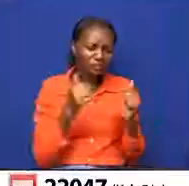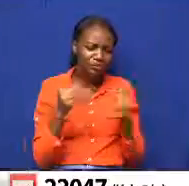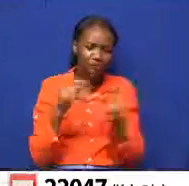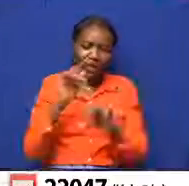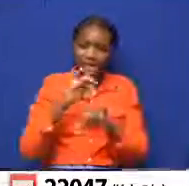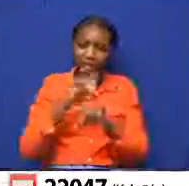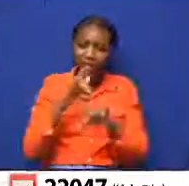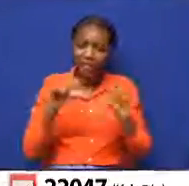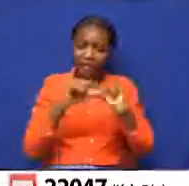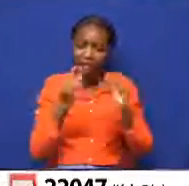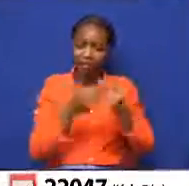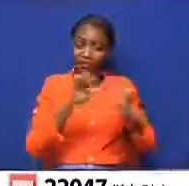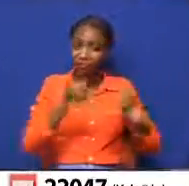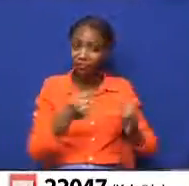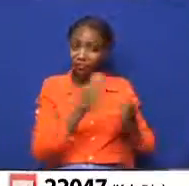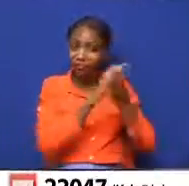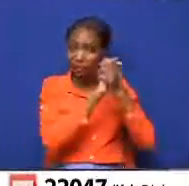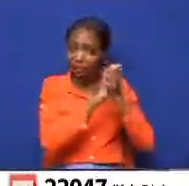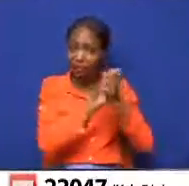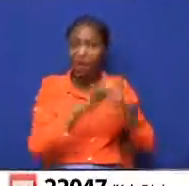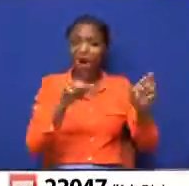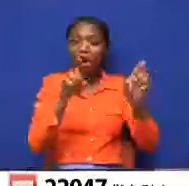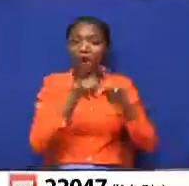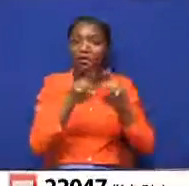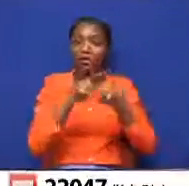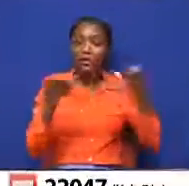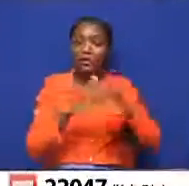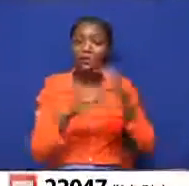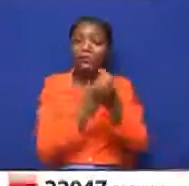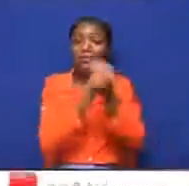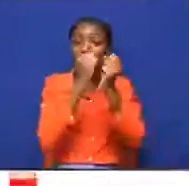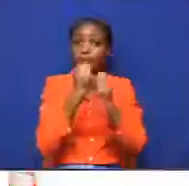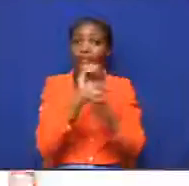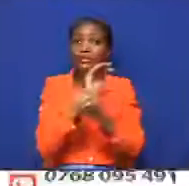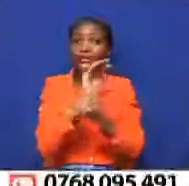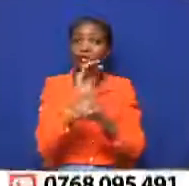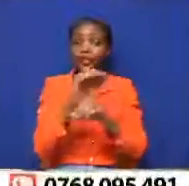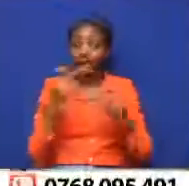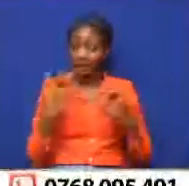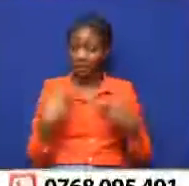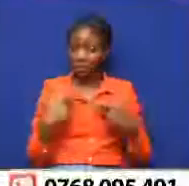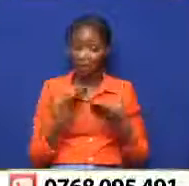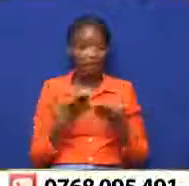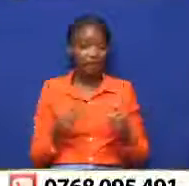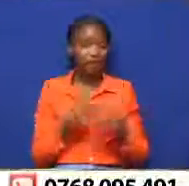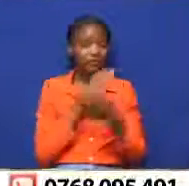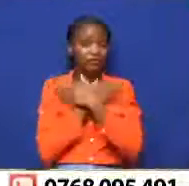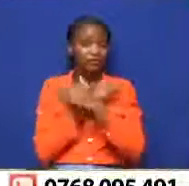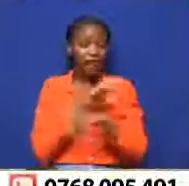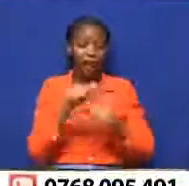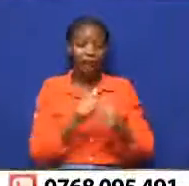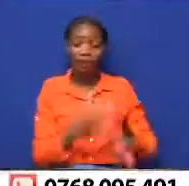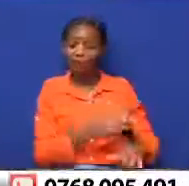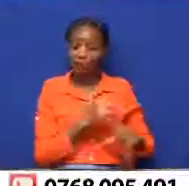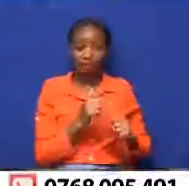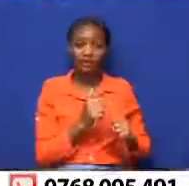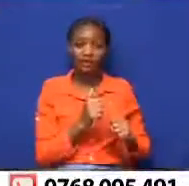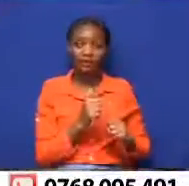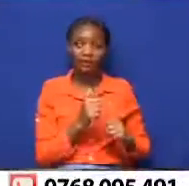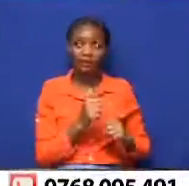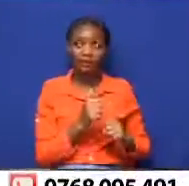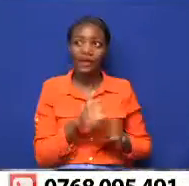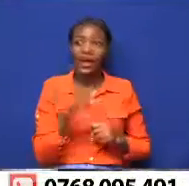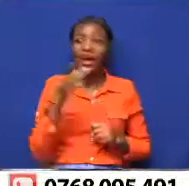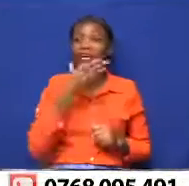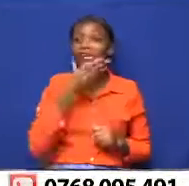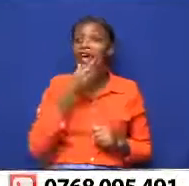katika chama ya Jubilee. The deputy president constantly reminding his political nemesis of his loyalty to the president. Hii kijana